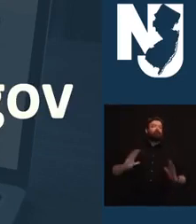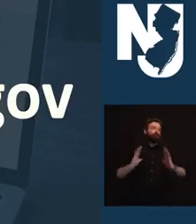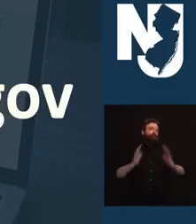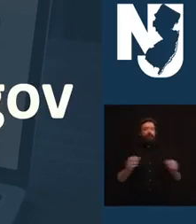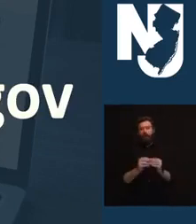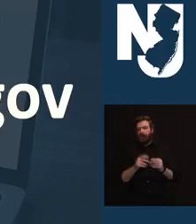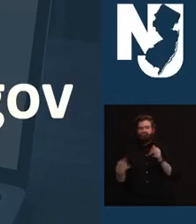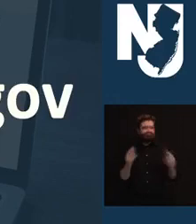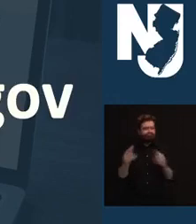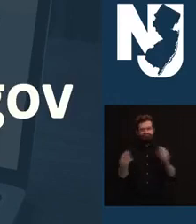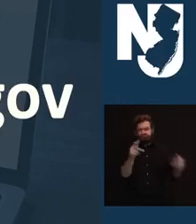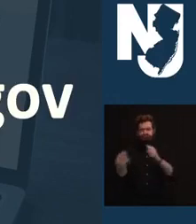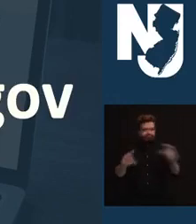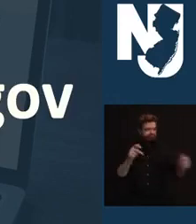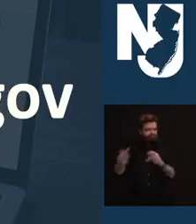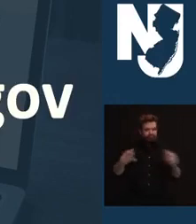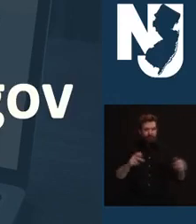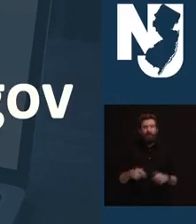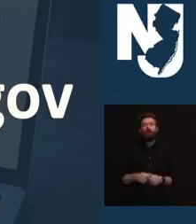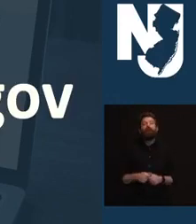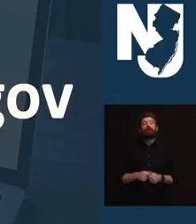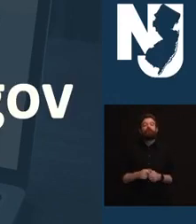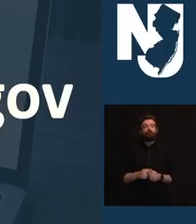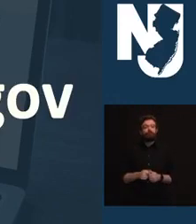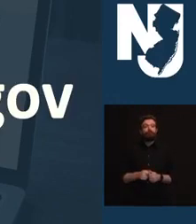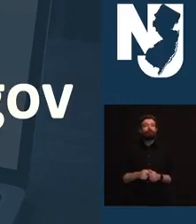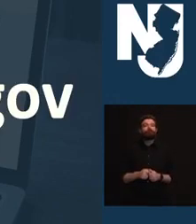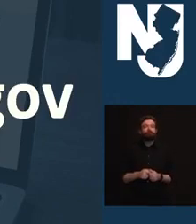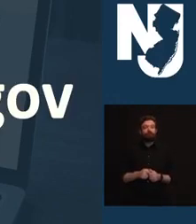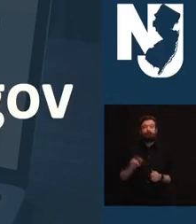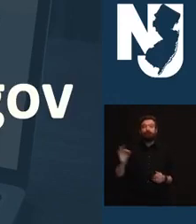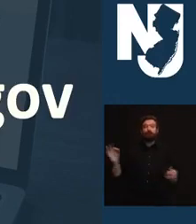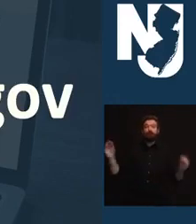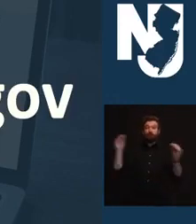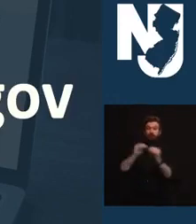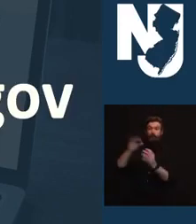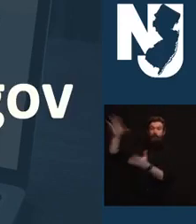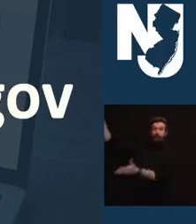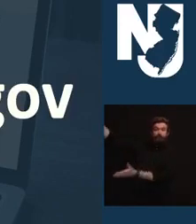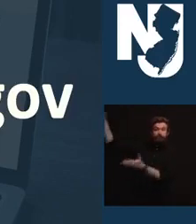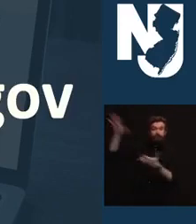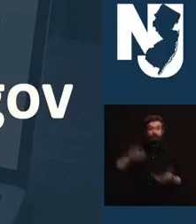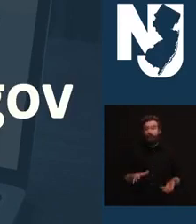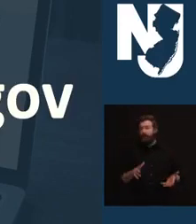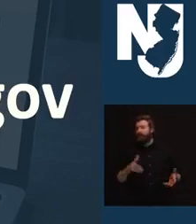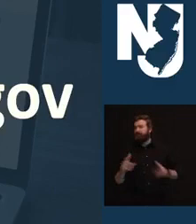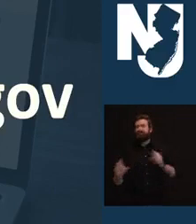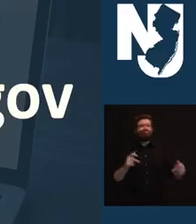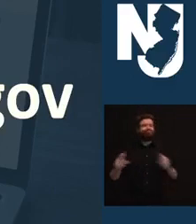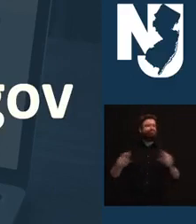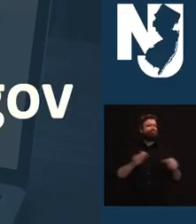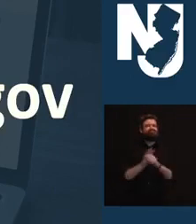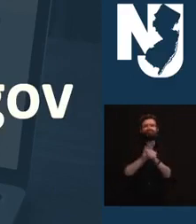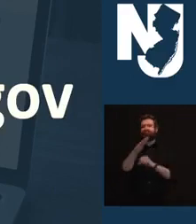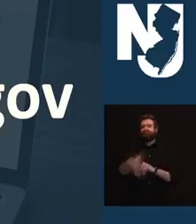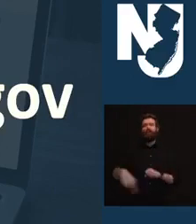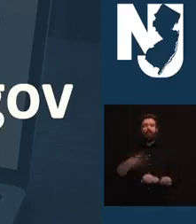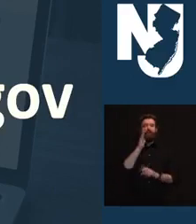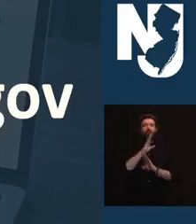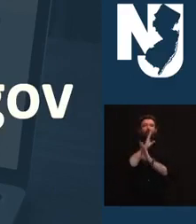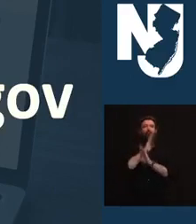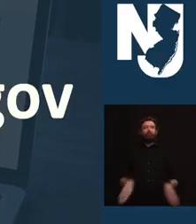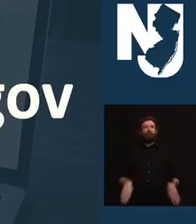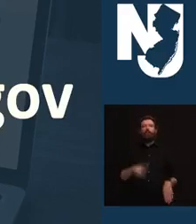debate goes away immediately. And for that, we need a federal administration that will unleash the process to meet